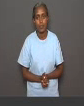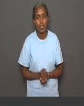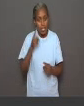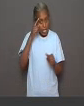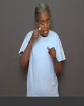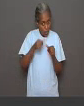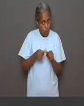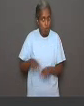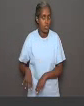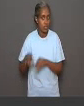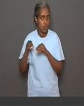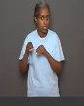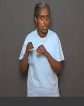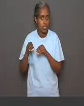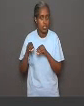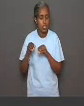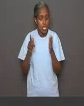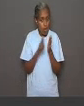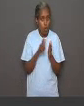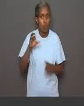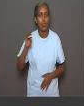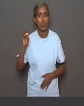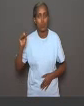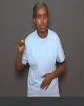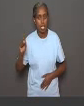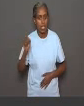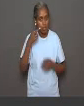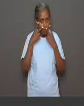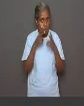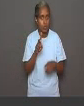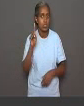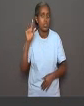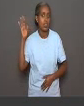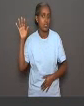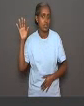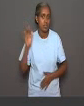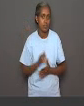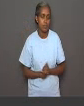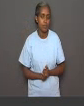Recall, students, that the law of cosines looks like this.